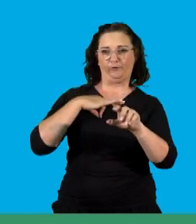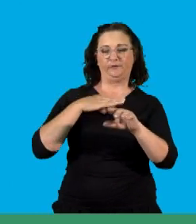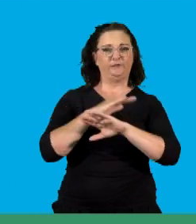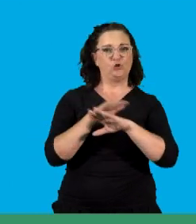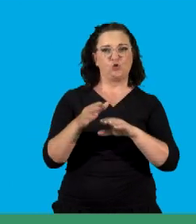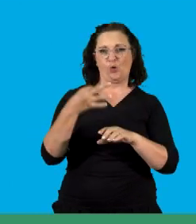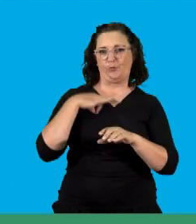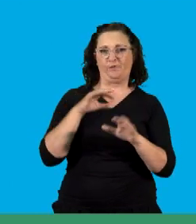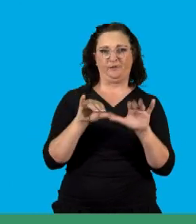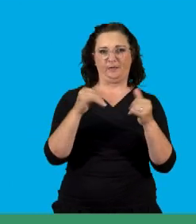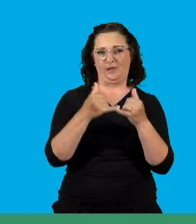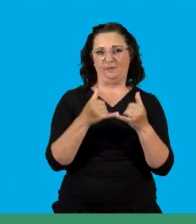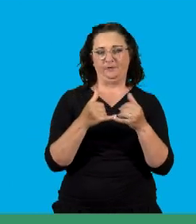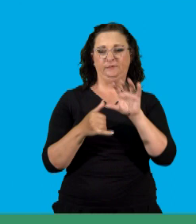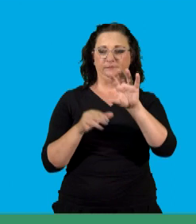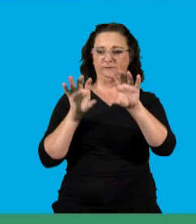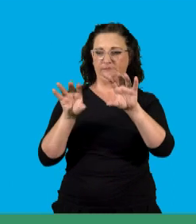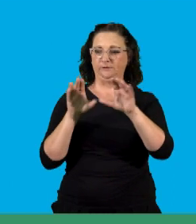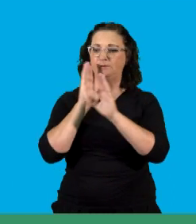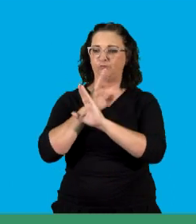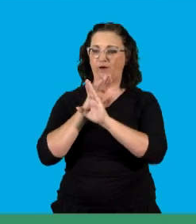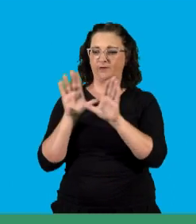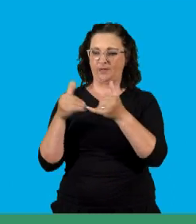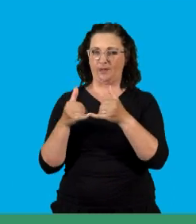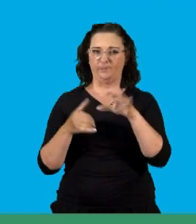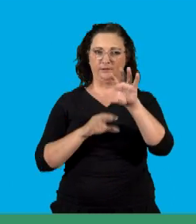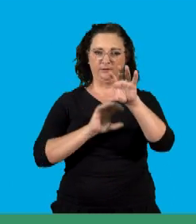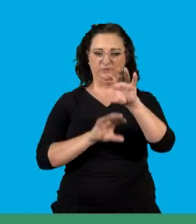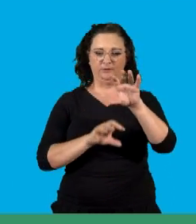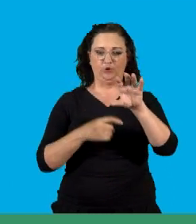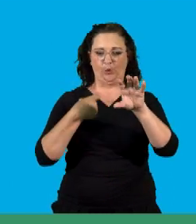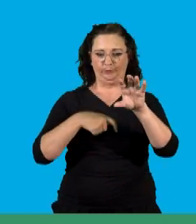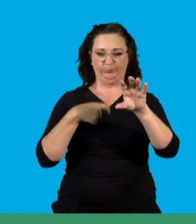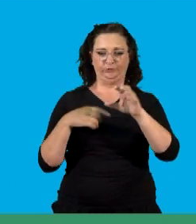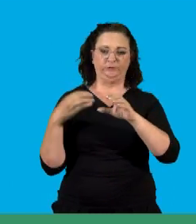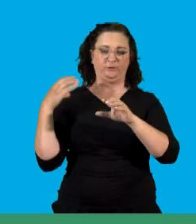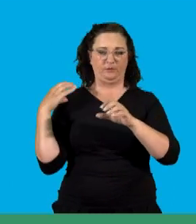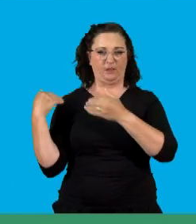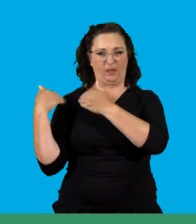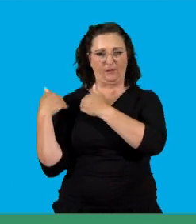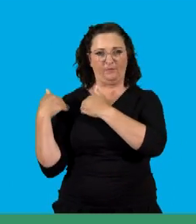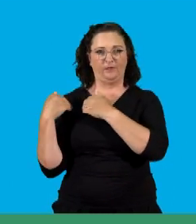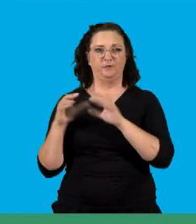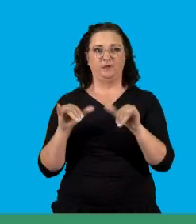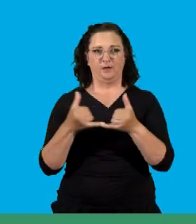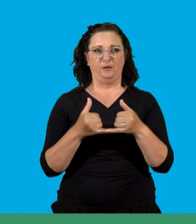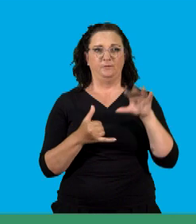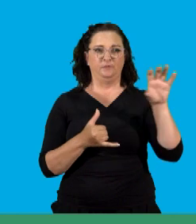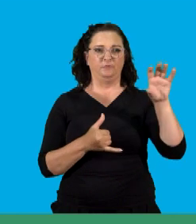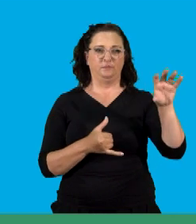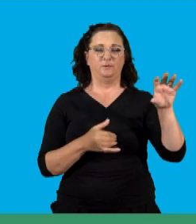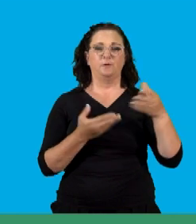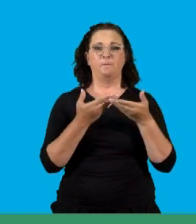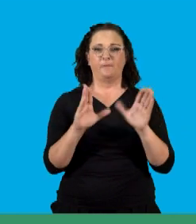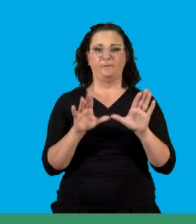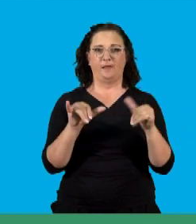non-profit companies, followed by the private company, and followed by the personal liability company. And lastly, we looked at